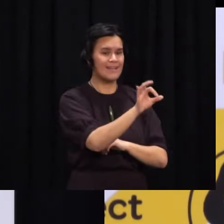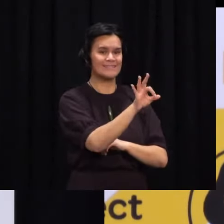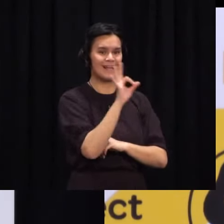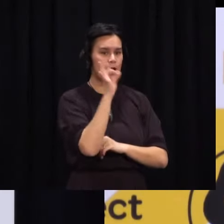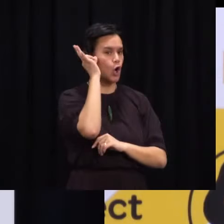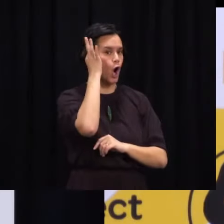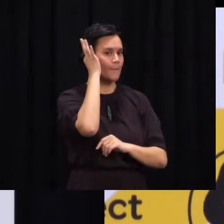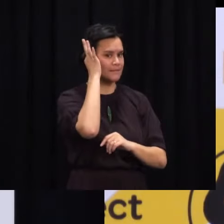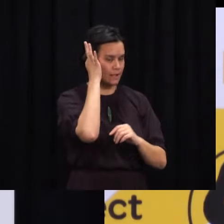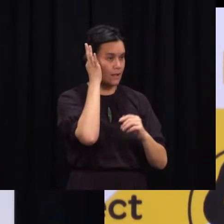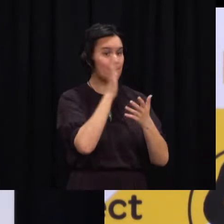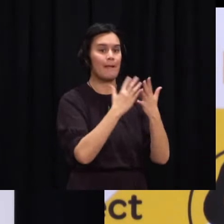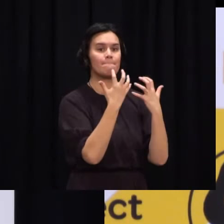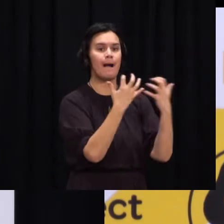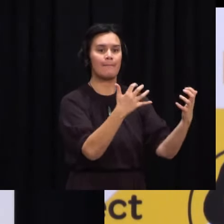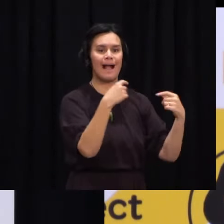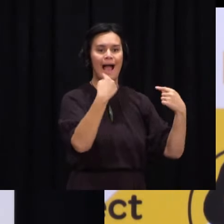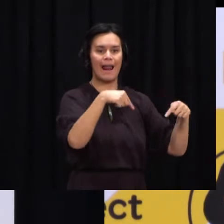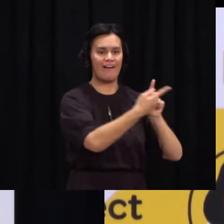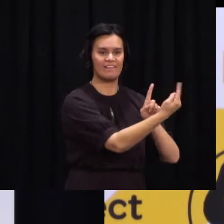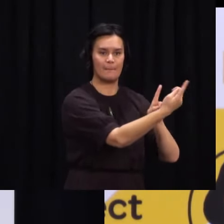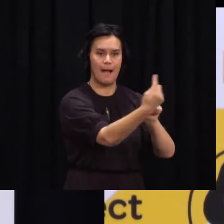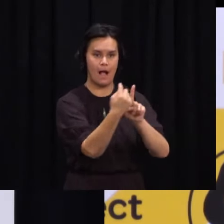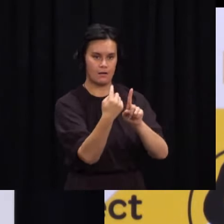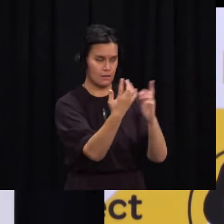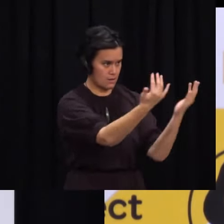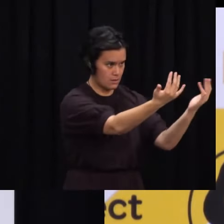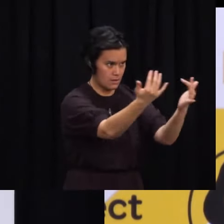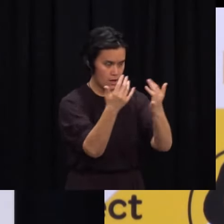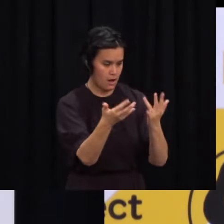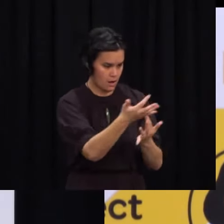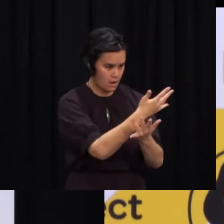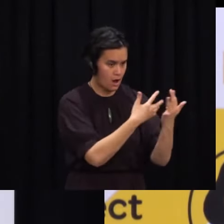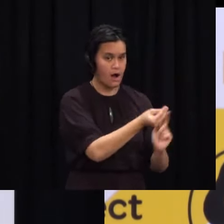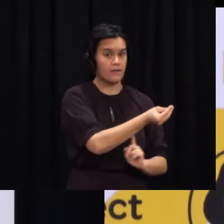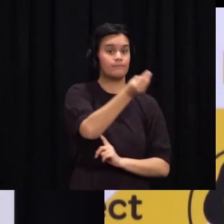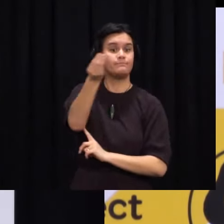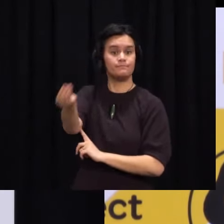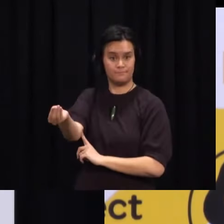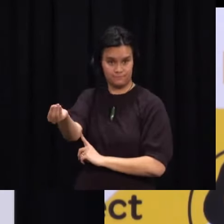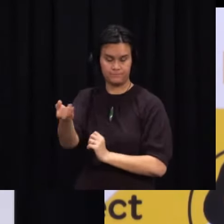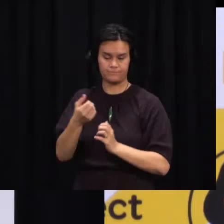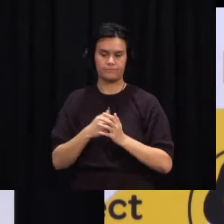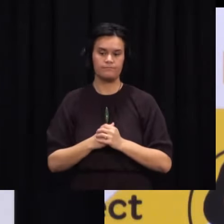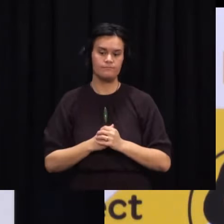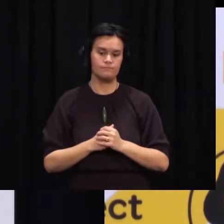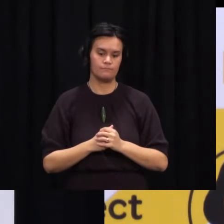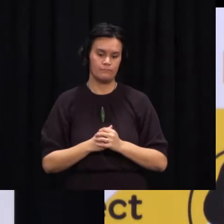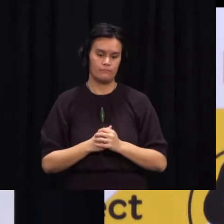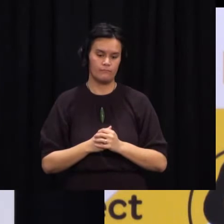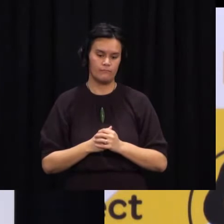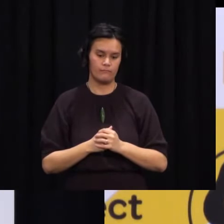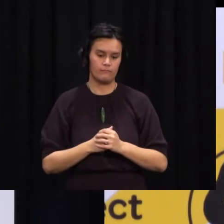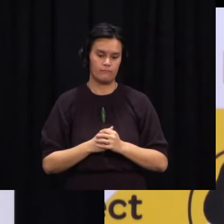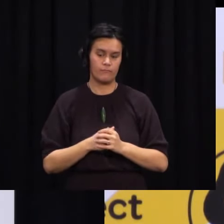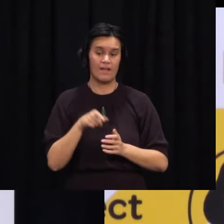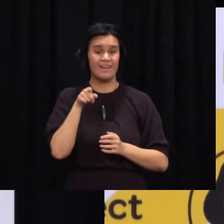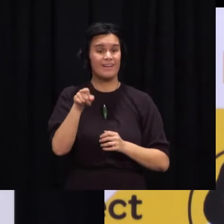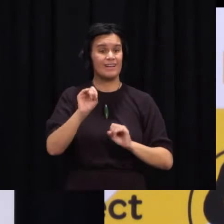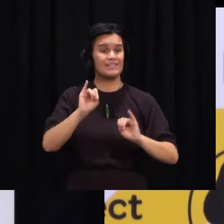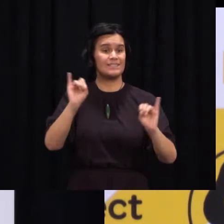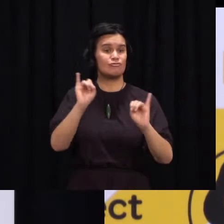received submissions from the public and reported back to Select Committee. What I'm happy to indicate here is that there will not be any surprises